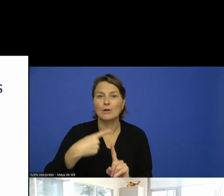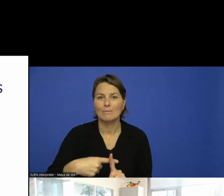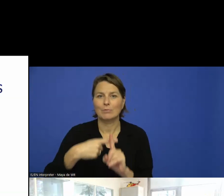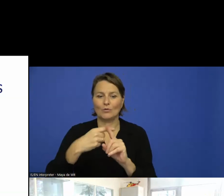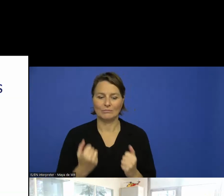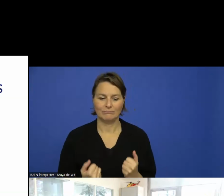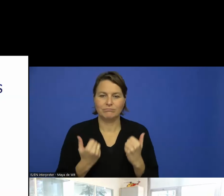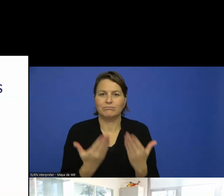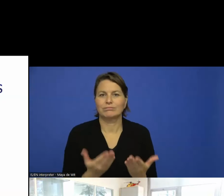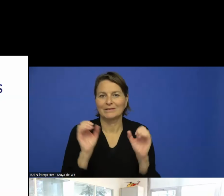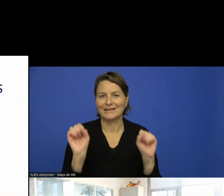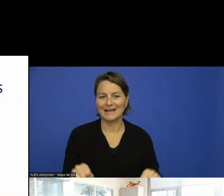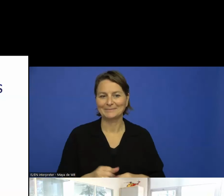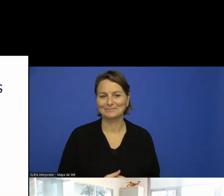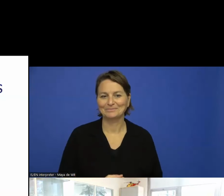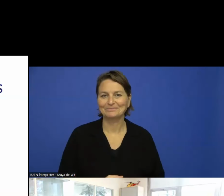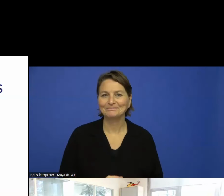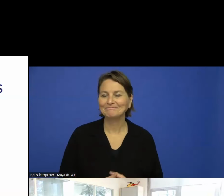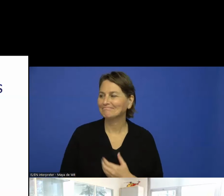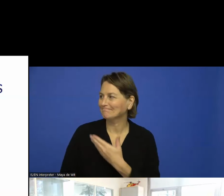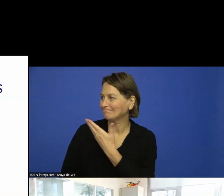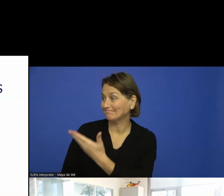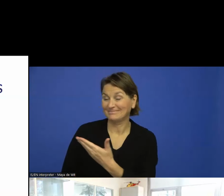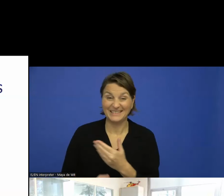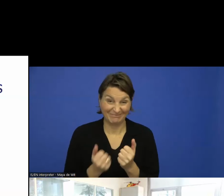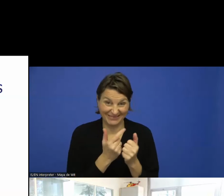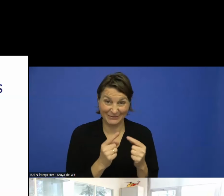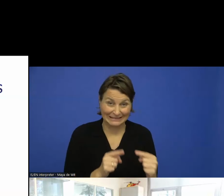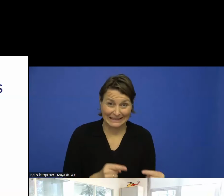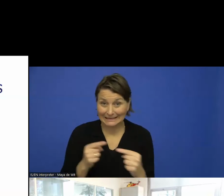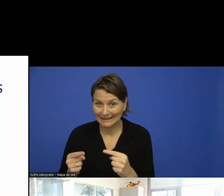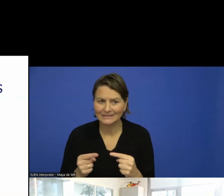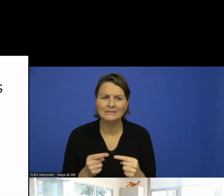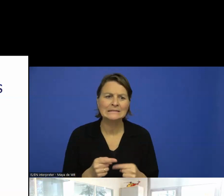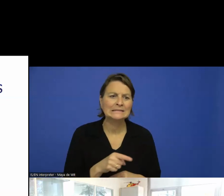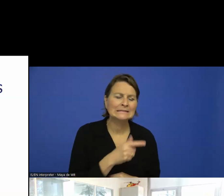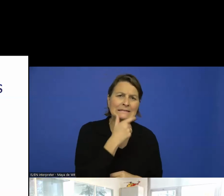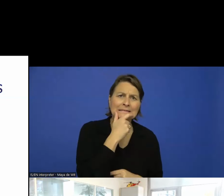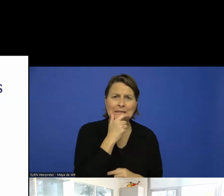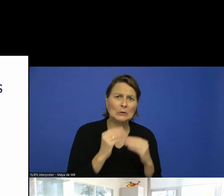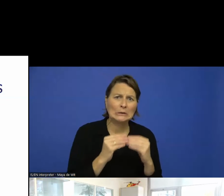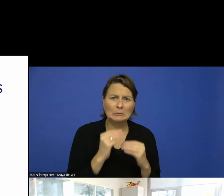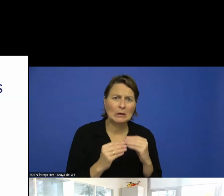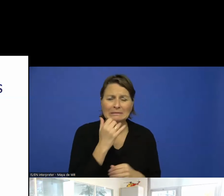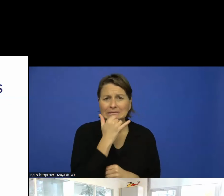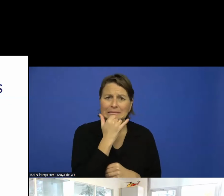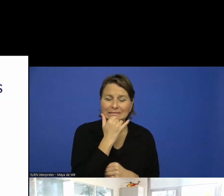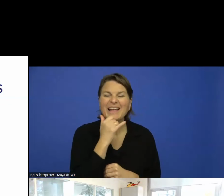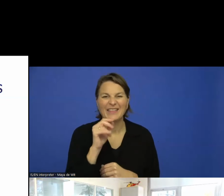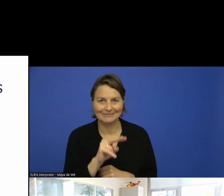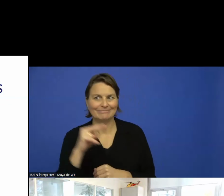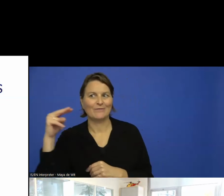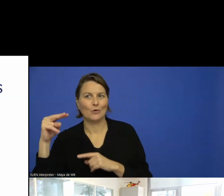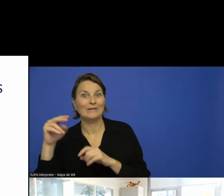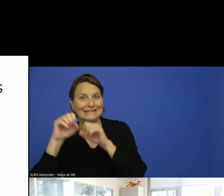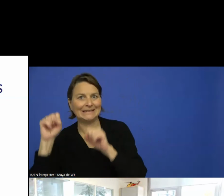So there we have it. We have these challenges there about how do we do it better, what could possibly go wrong. It's a systems view, but based very much